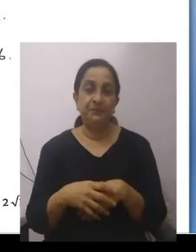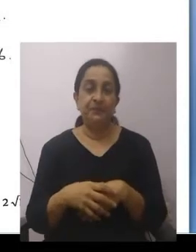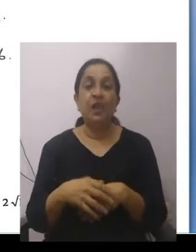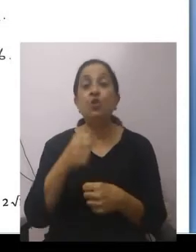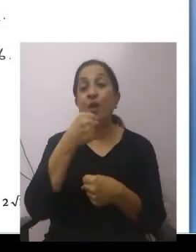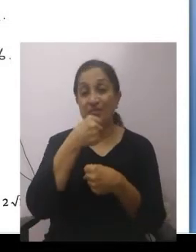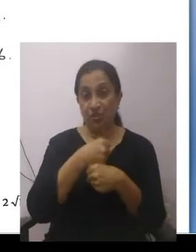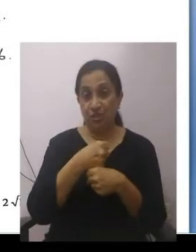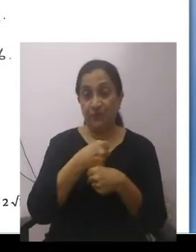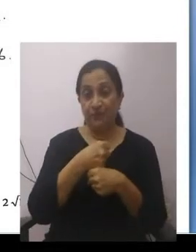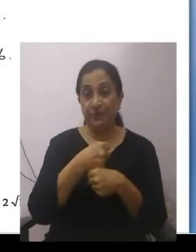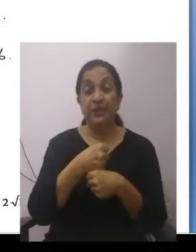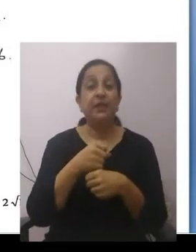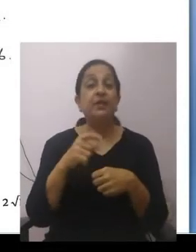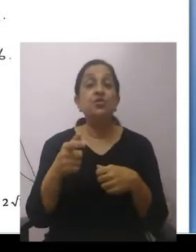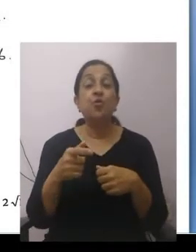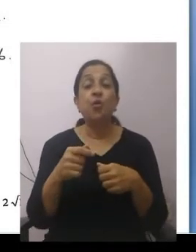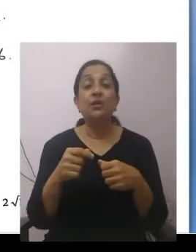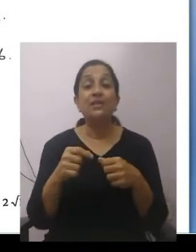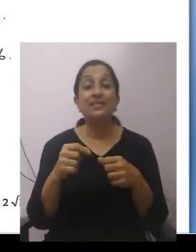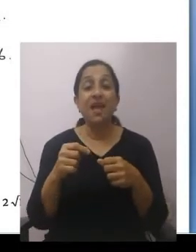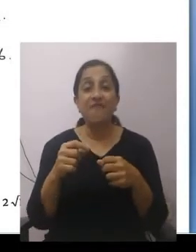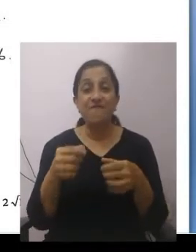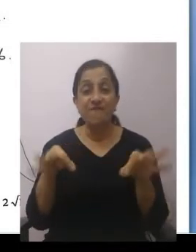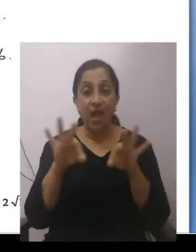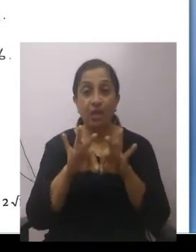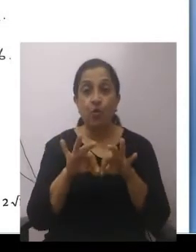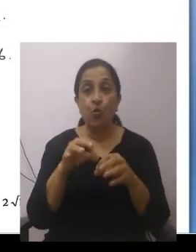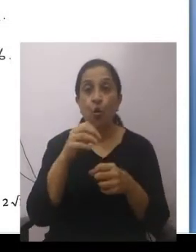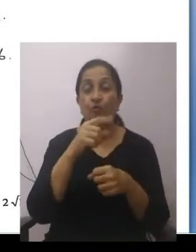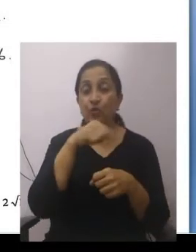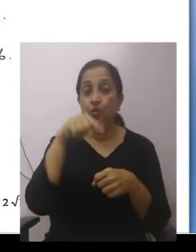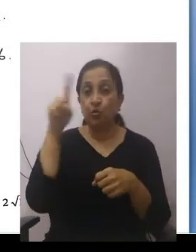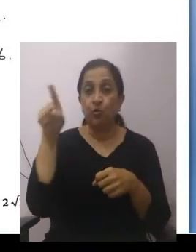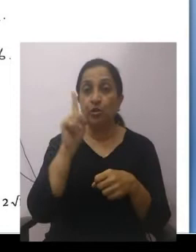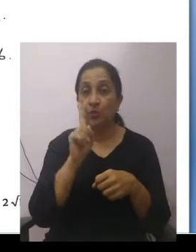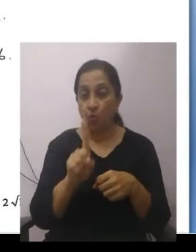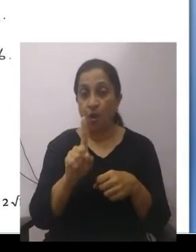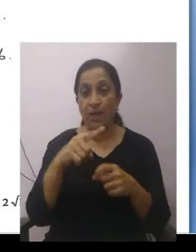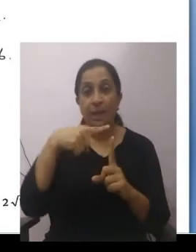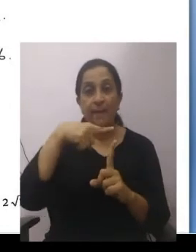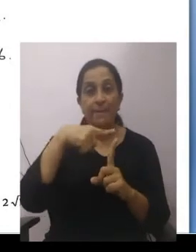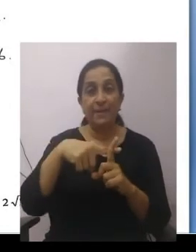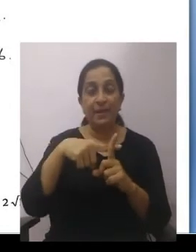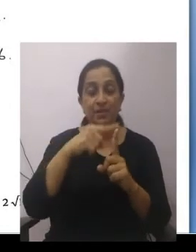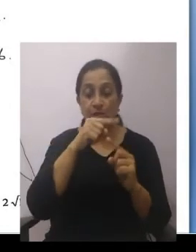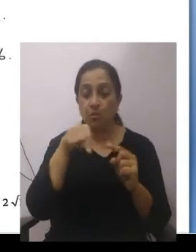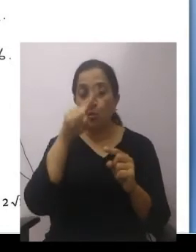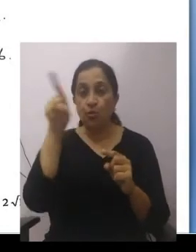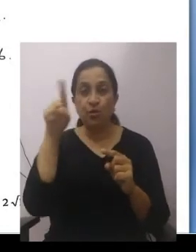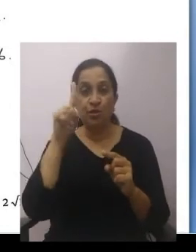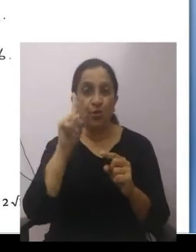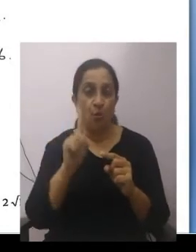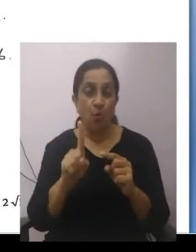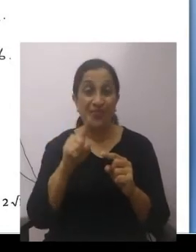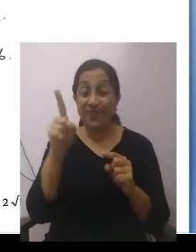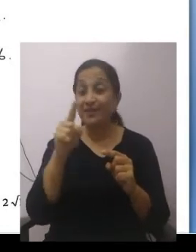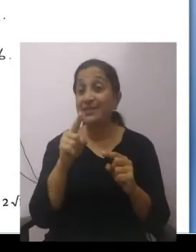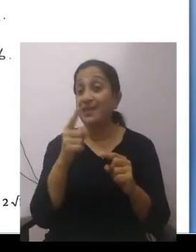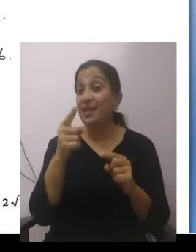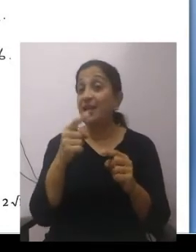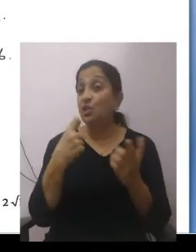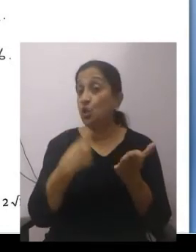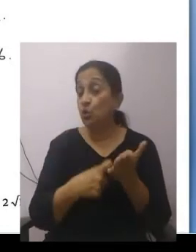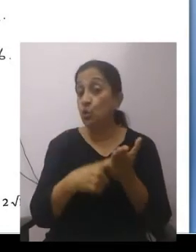Next, G. What is the value of root 1 plus root 1? They may ask, I told you like components get